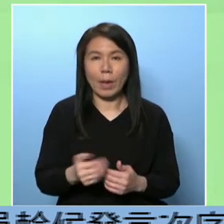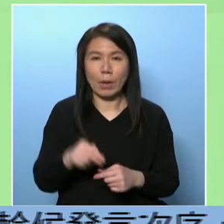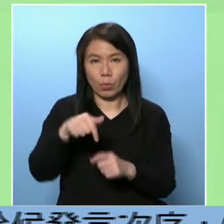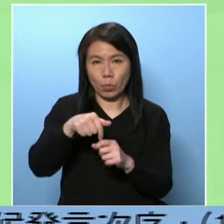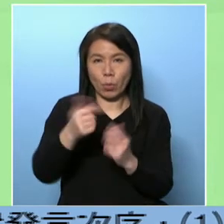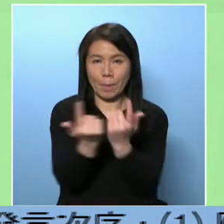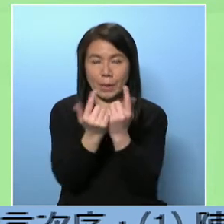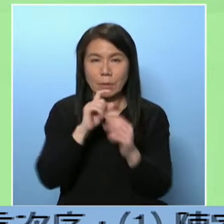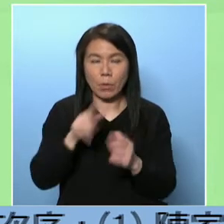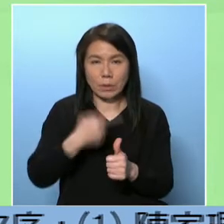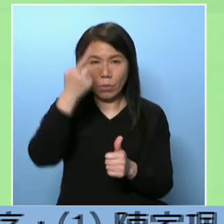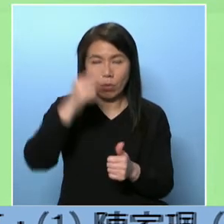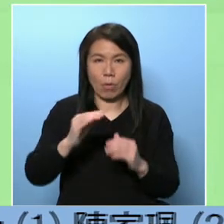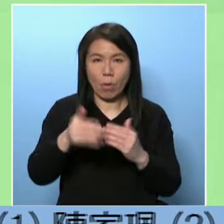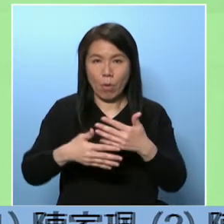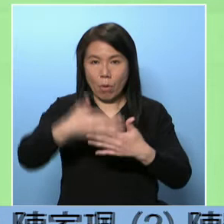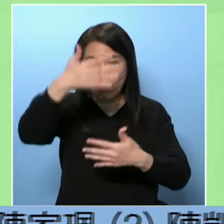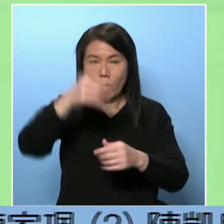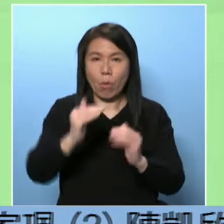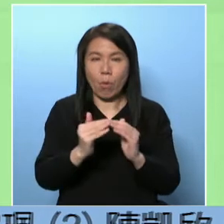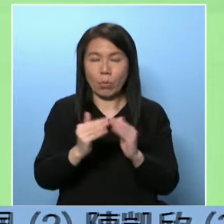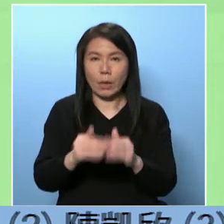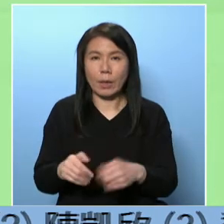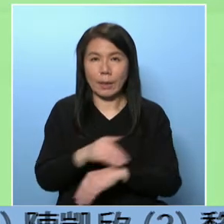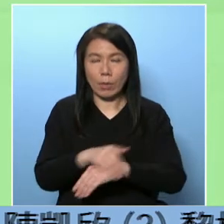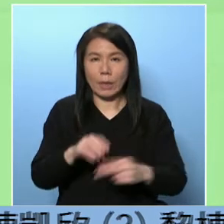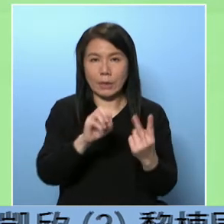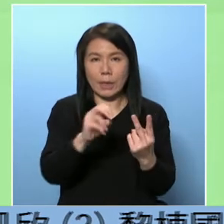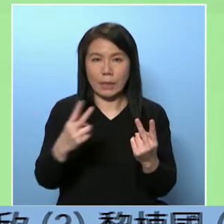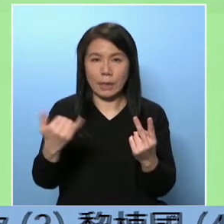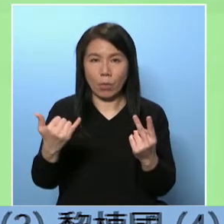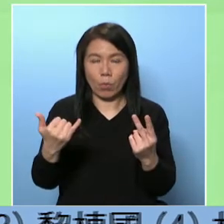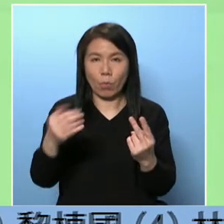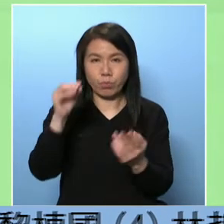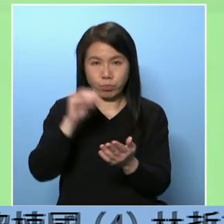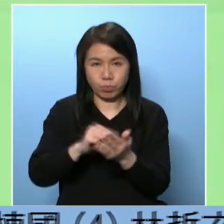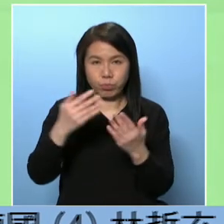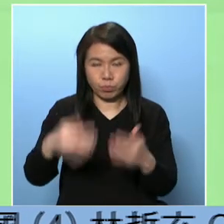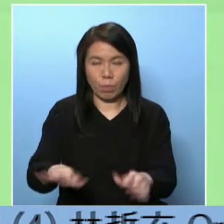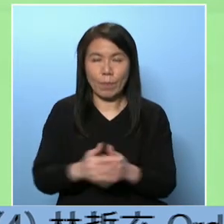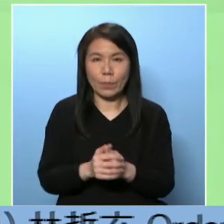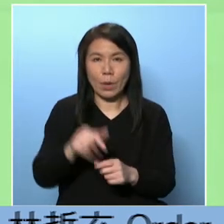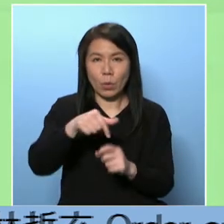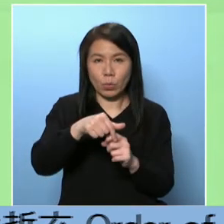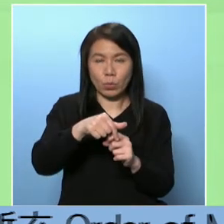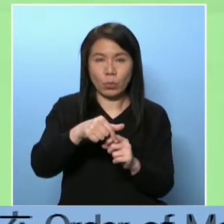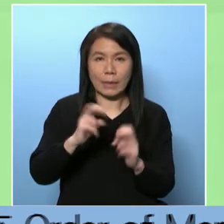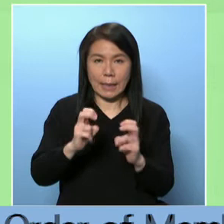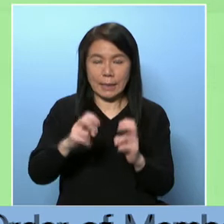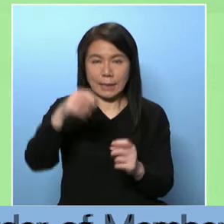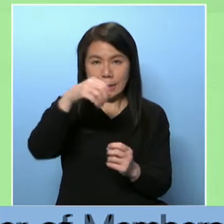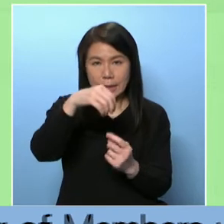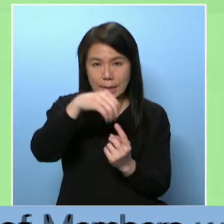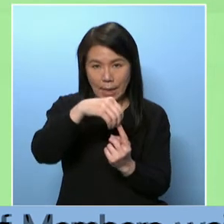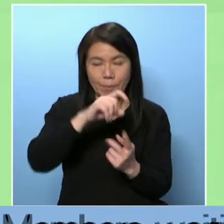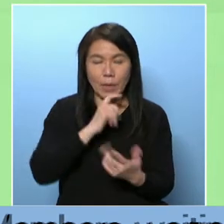infrastructure should be in place before the intake of population. And therefore, we would expect that by 2026, some of the Kwu Tung